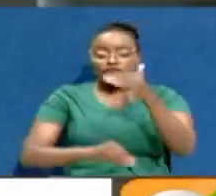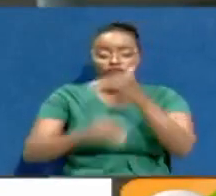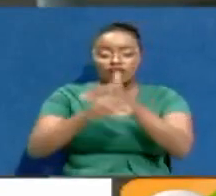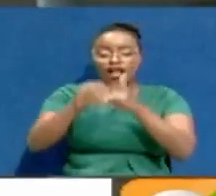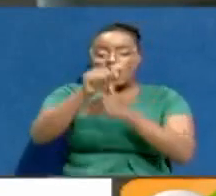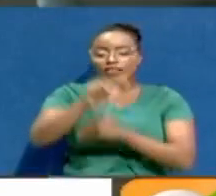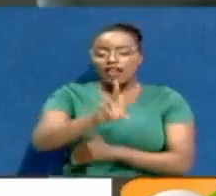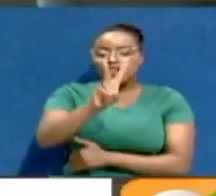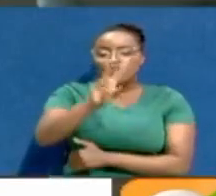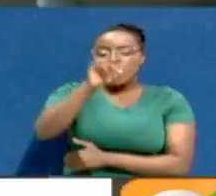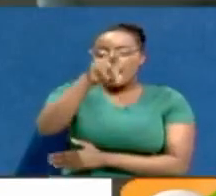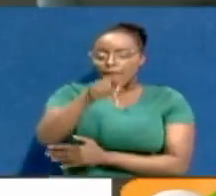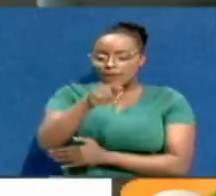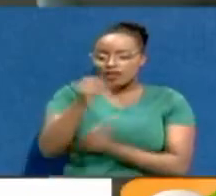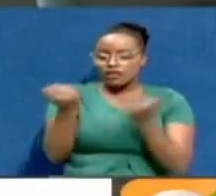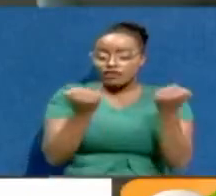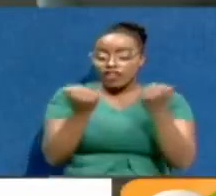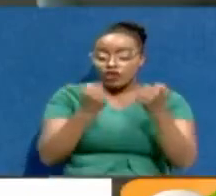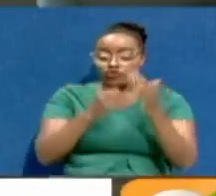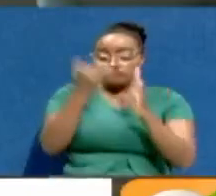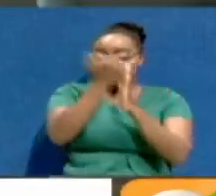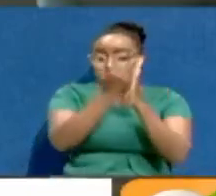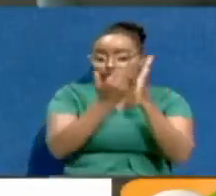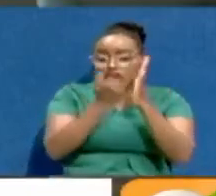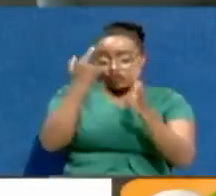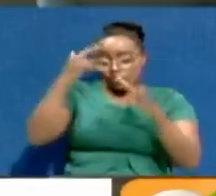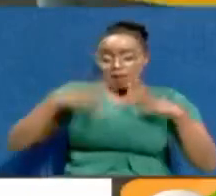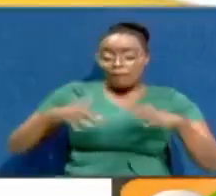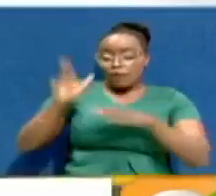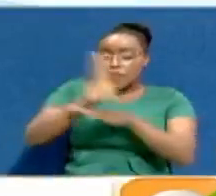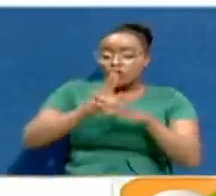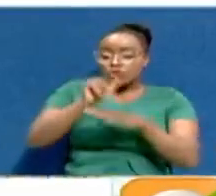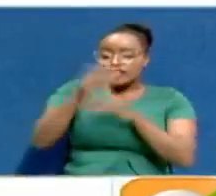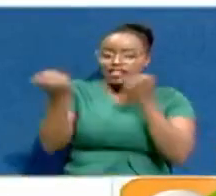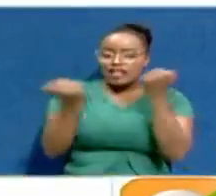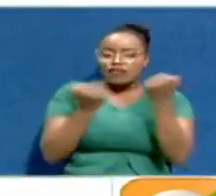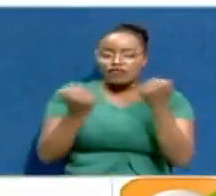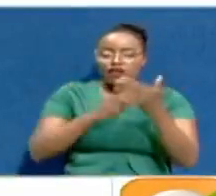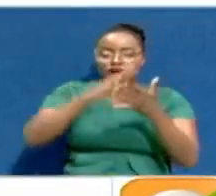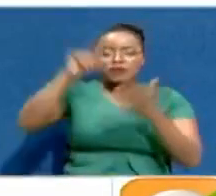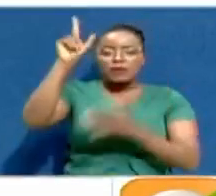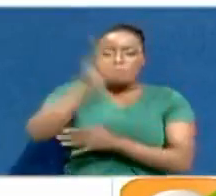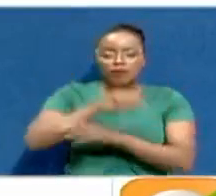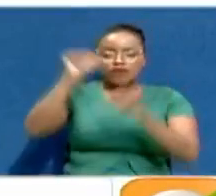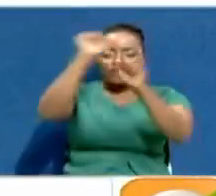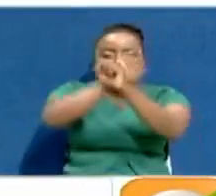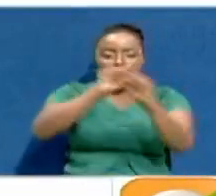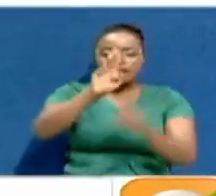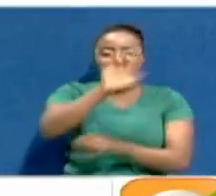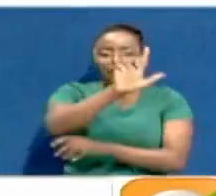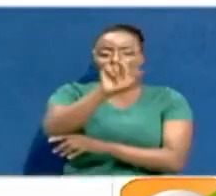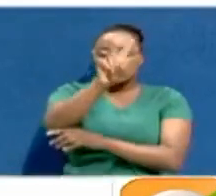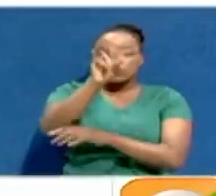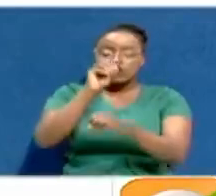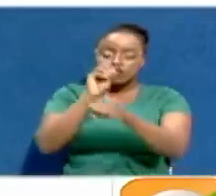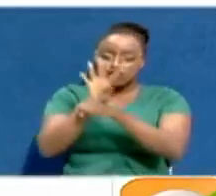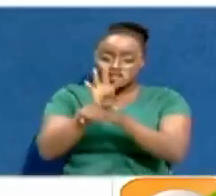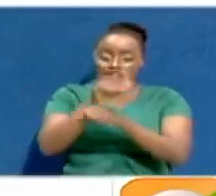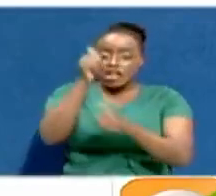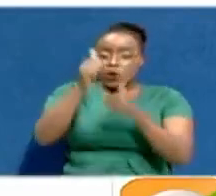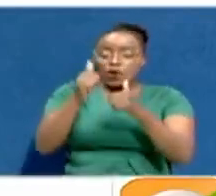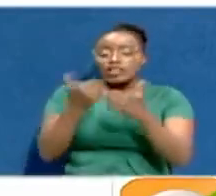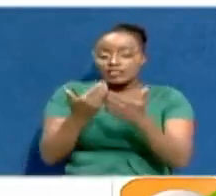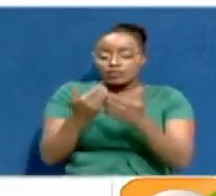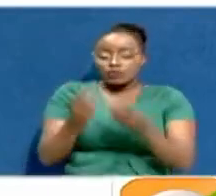other VIPs to the list of siren users, passed the Order of Precedence Bill 2014, which